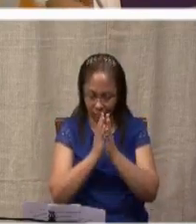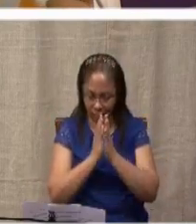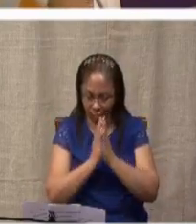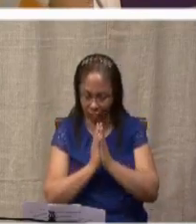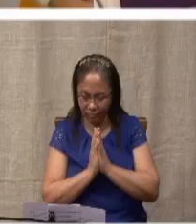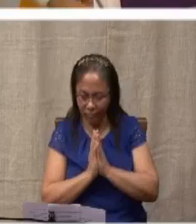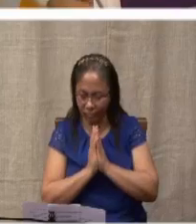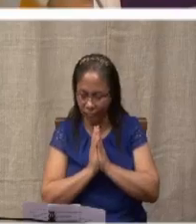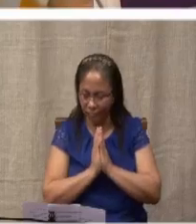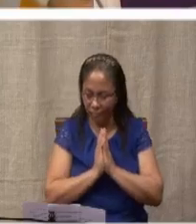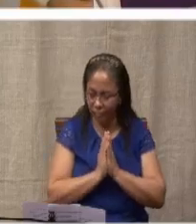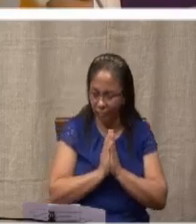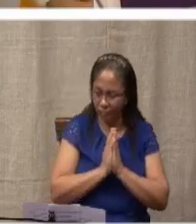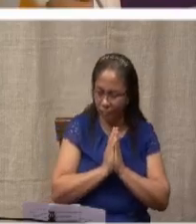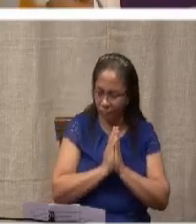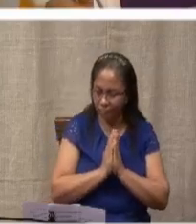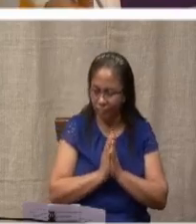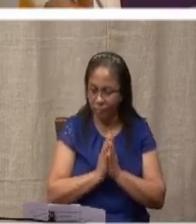pray